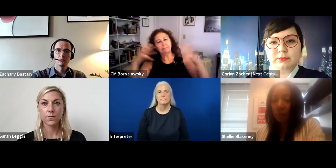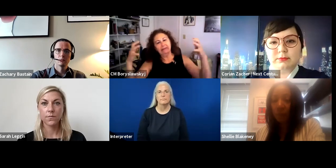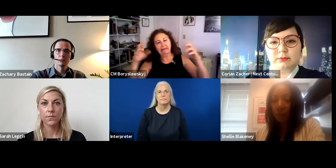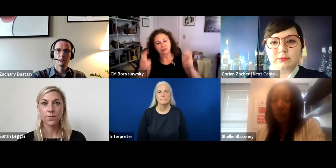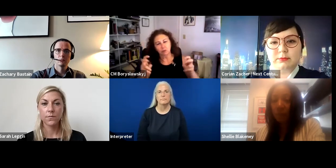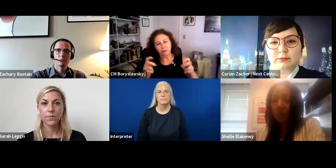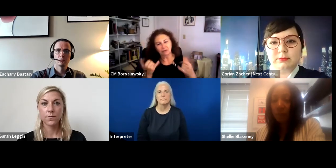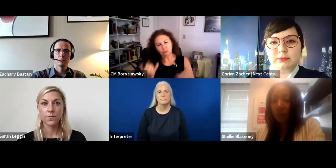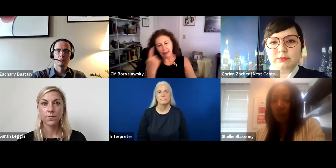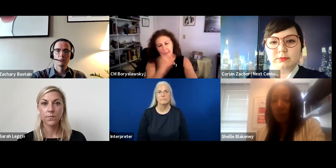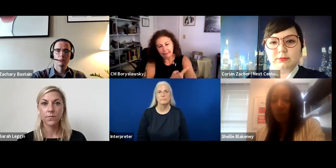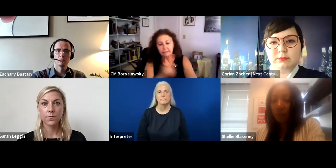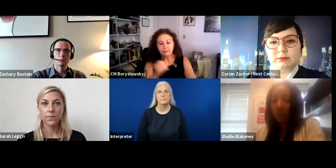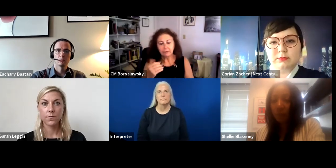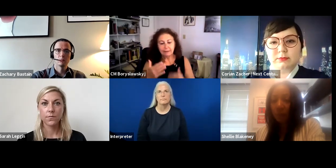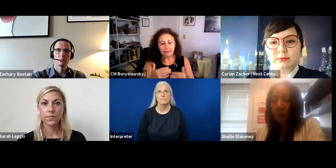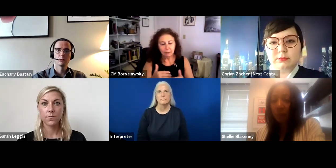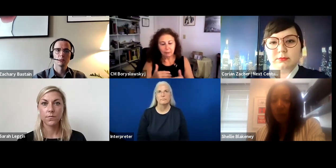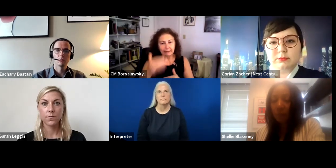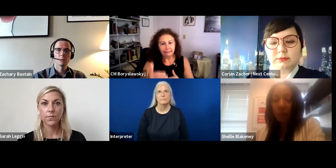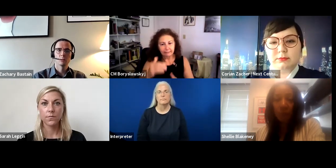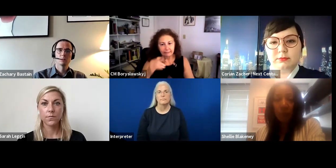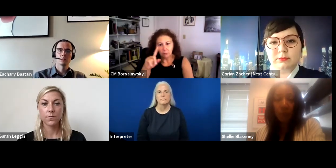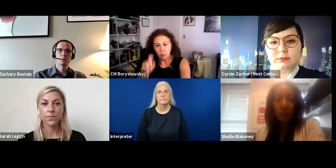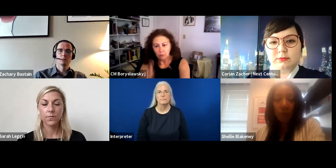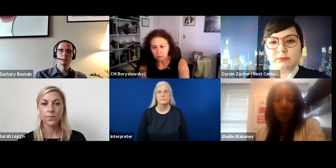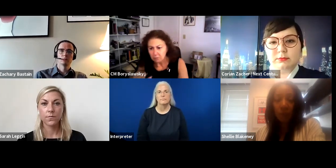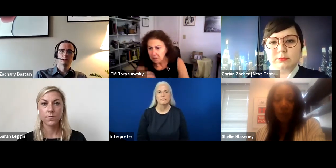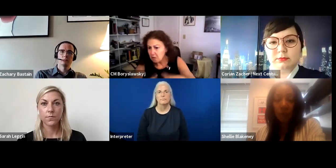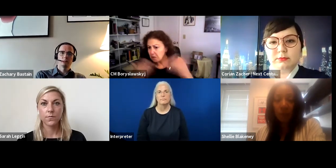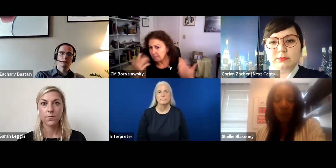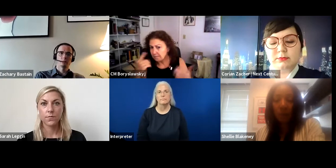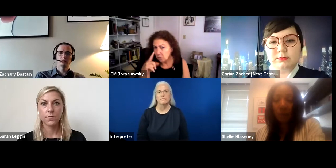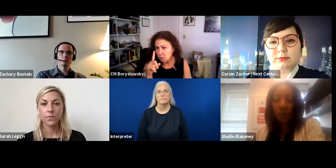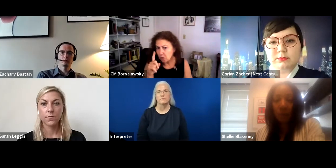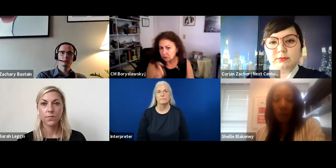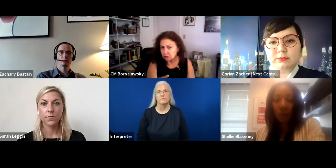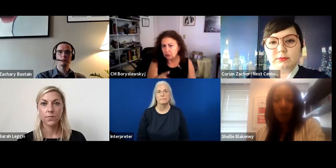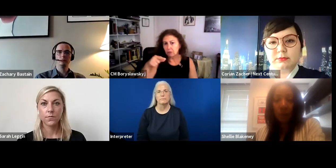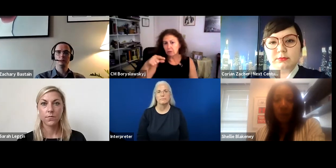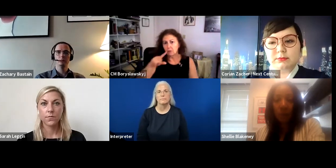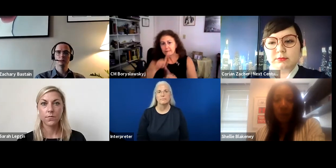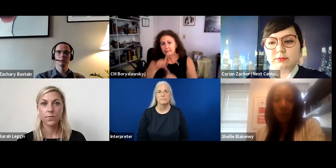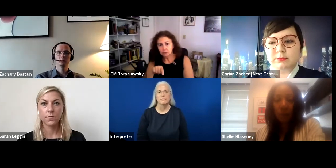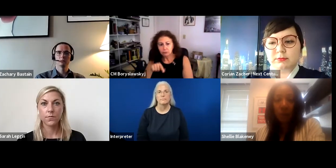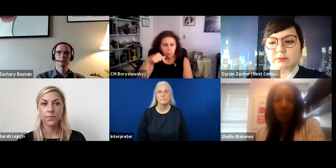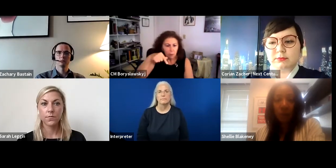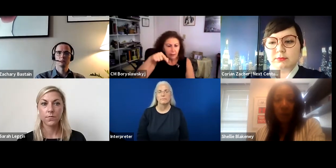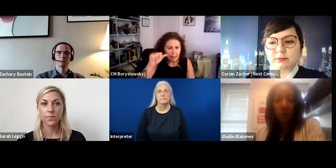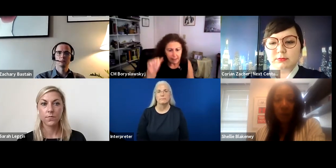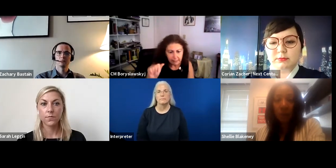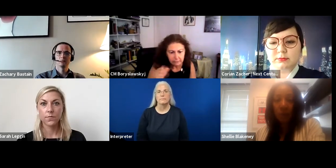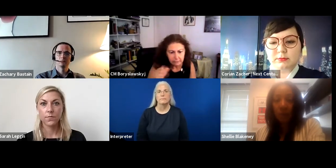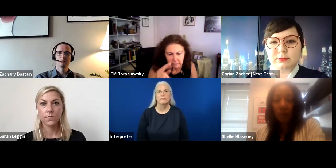Maybe a reduced price package. I mean, that's really the big issue today. So anyways, the next question, I think we're open